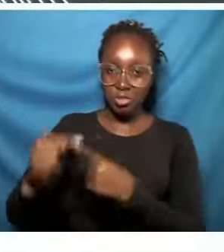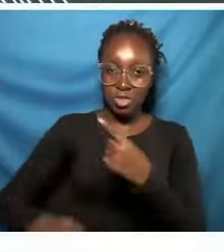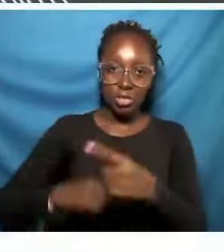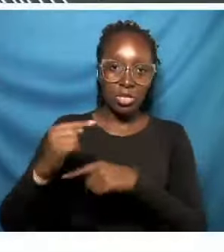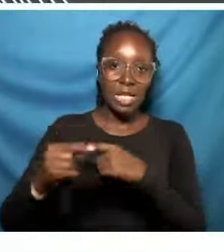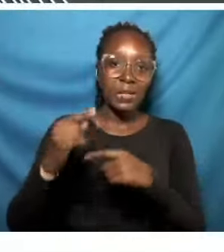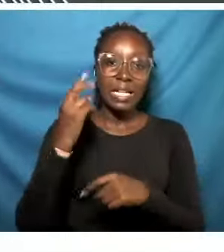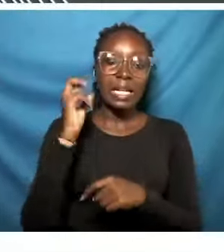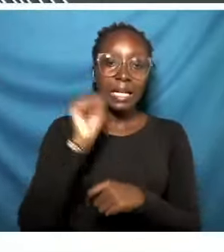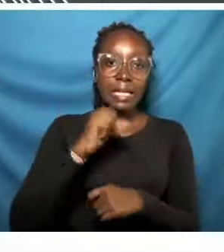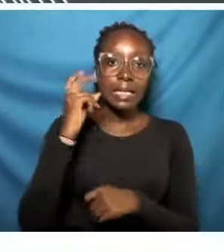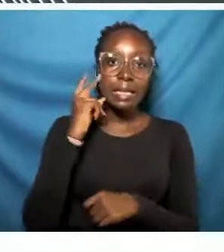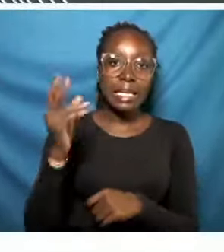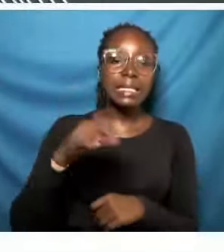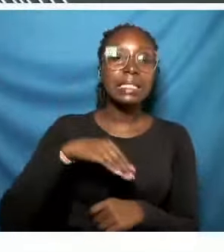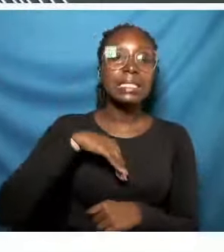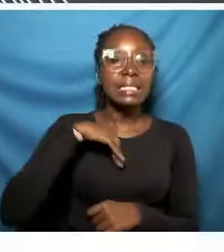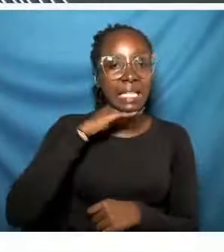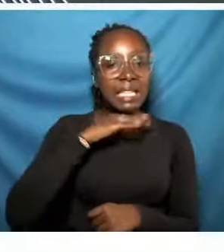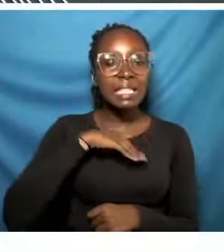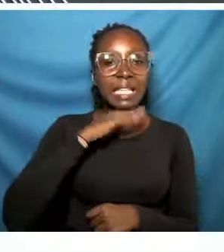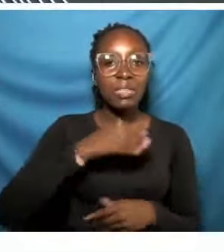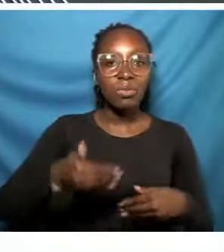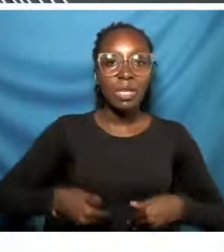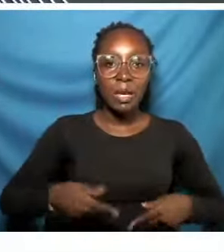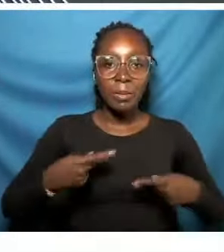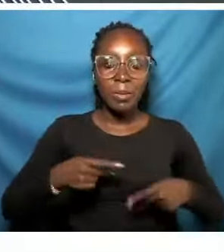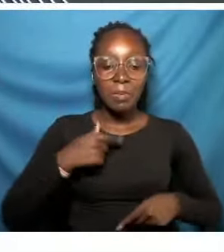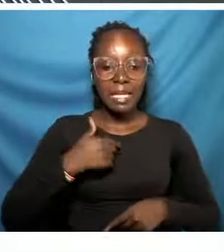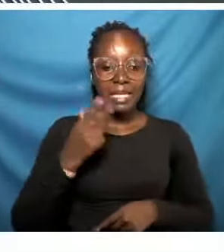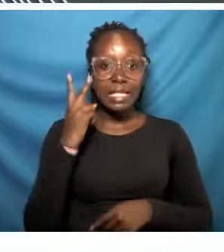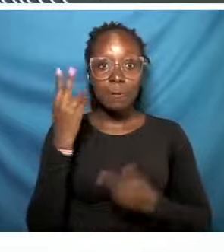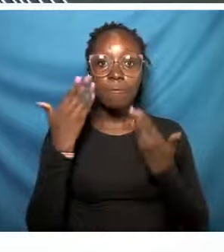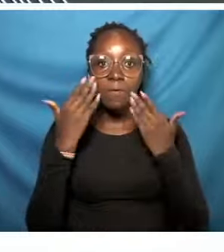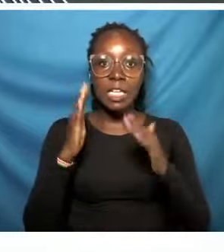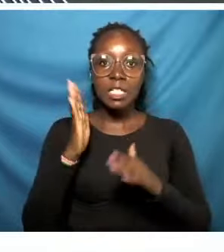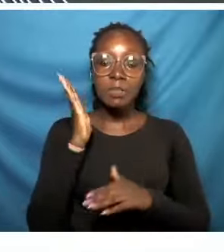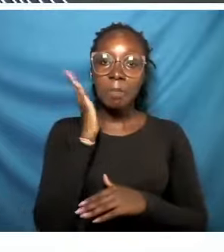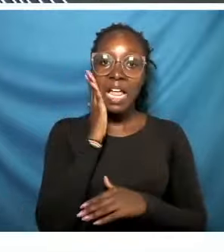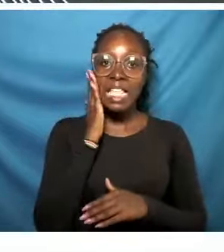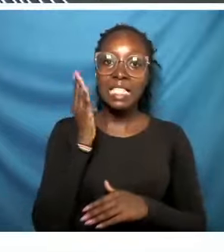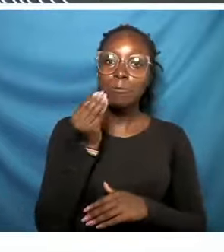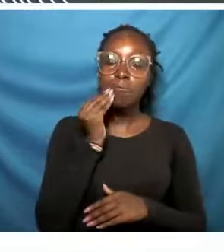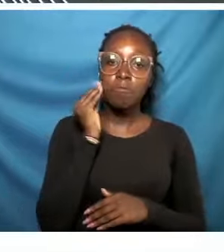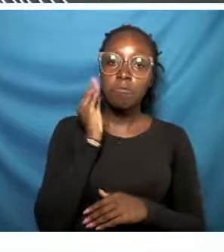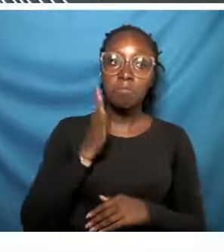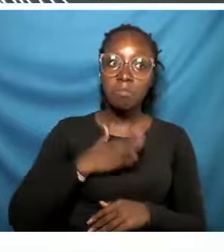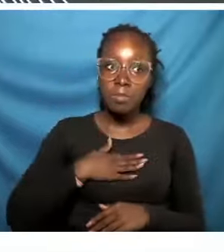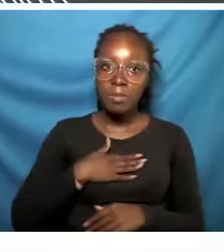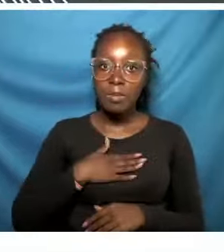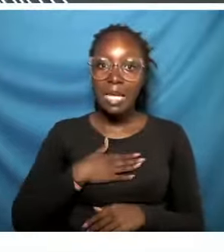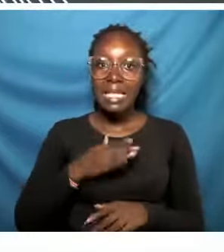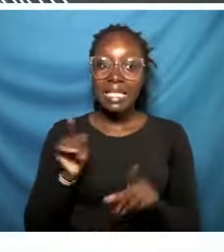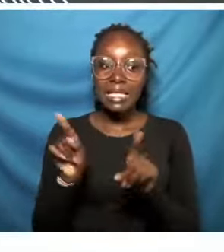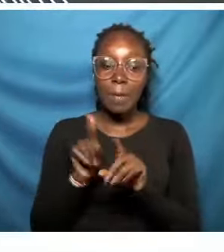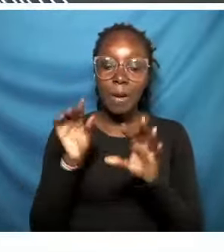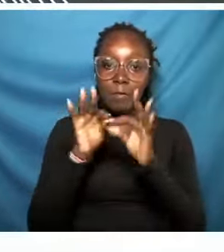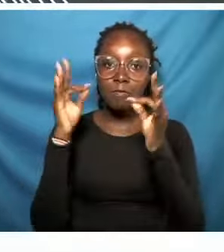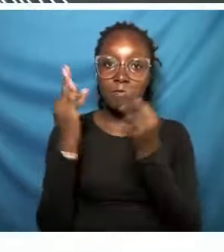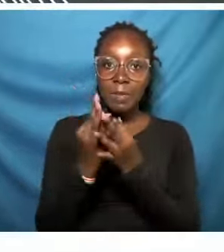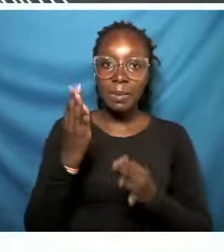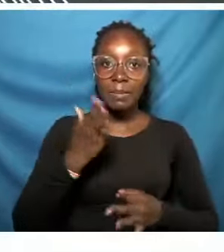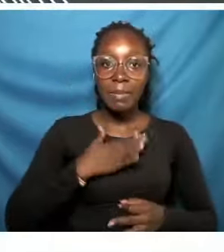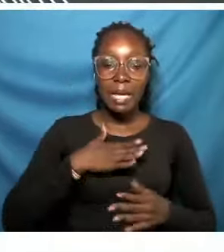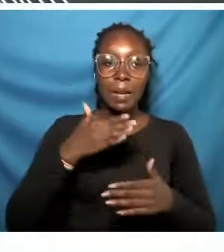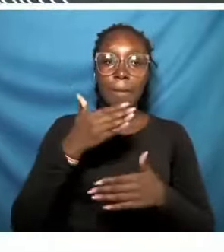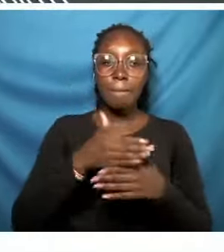of death, immature deaths. I saw them in my mother's house. I saw them in my family building and building and